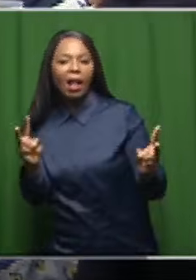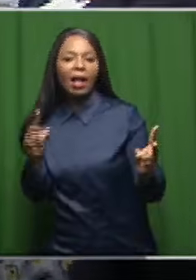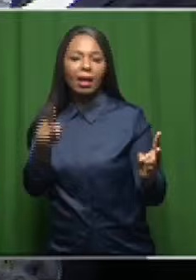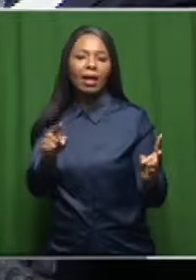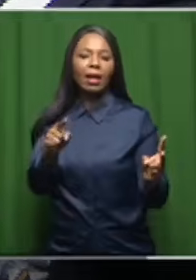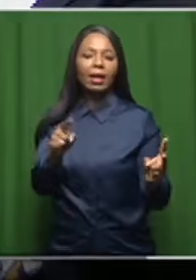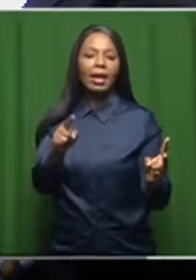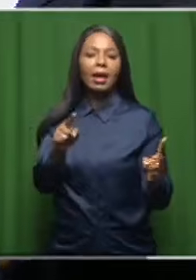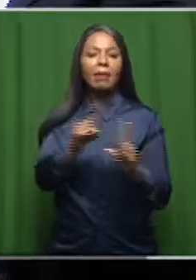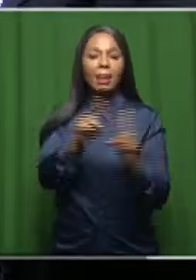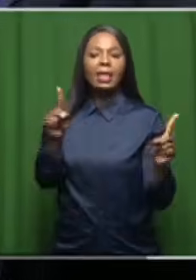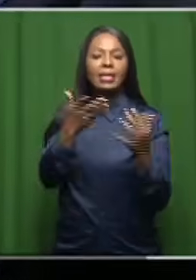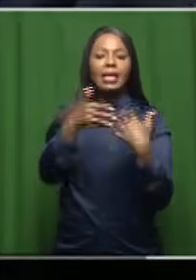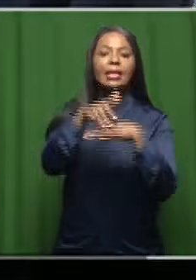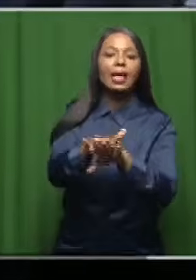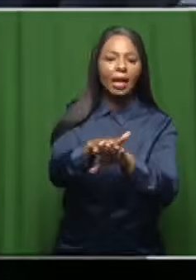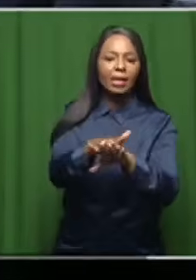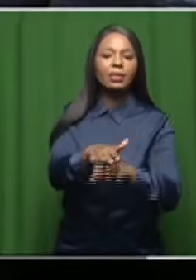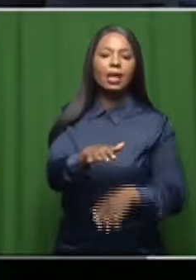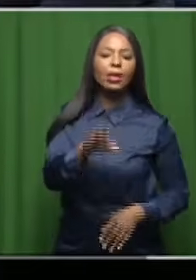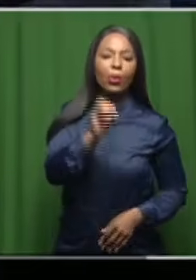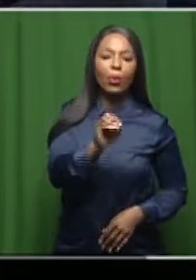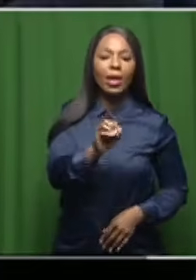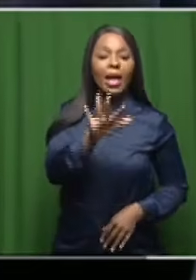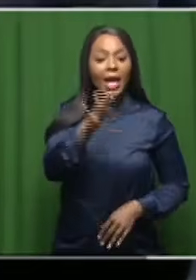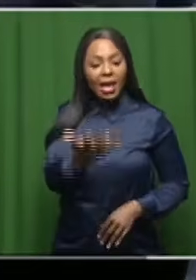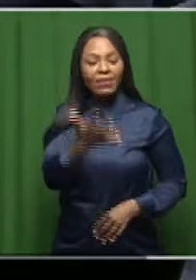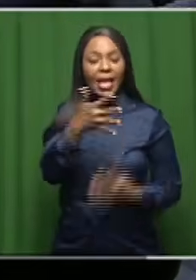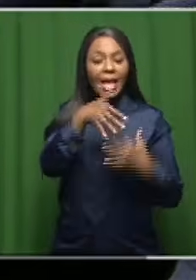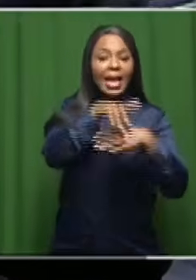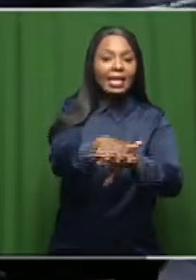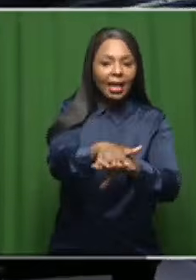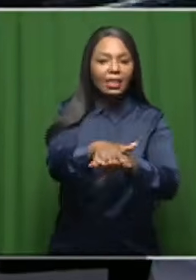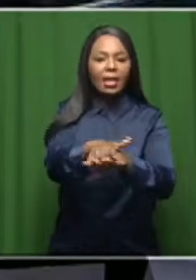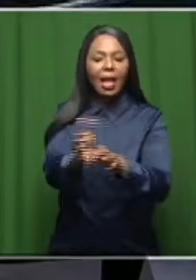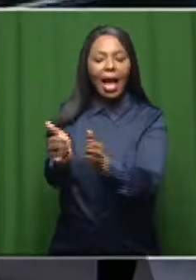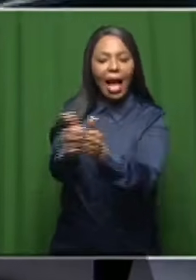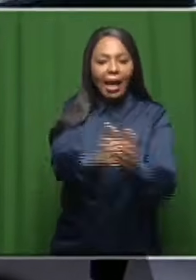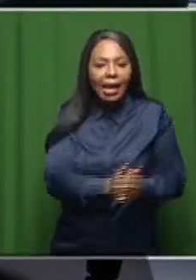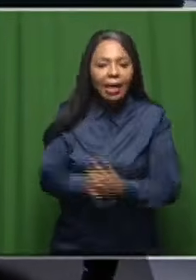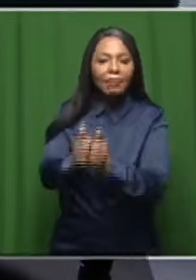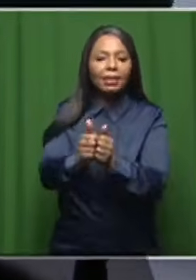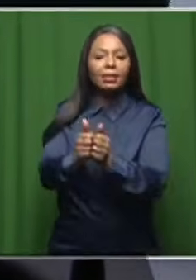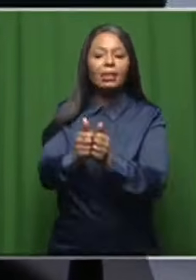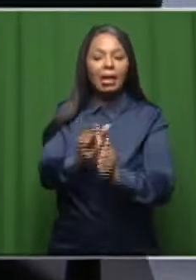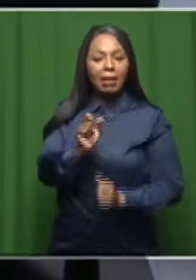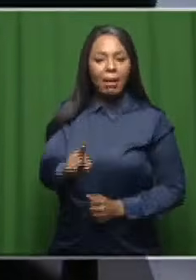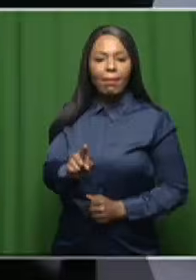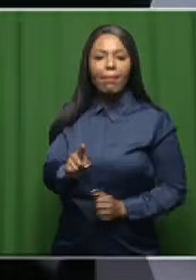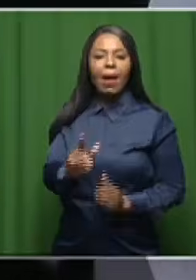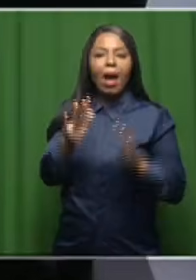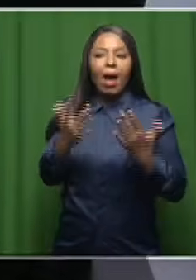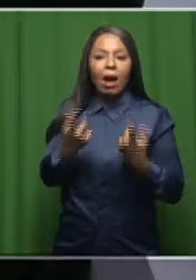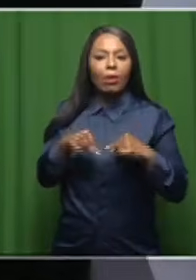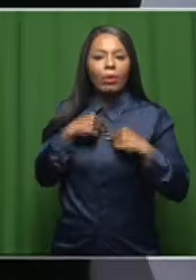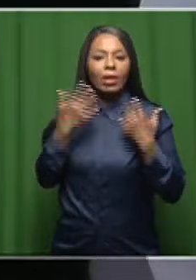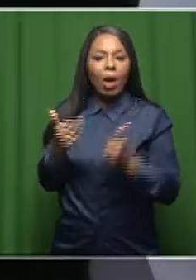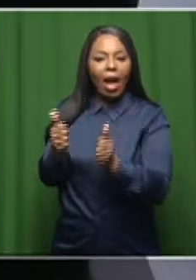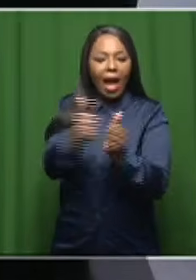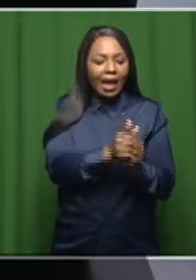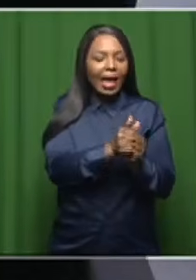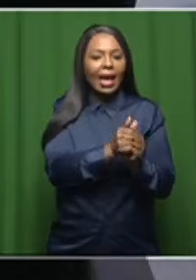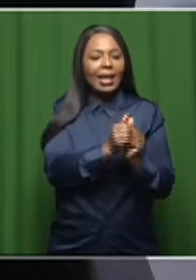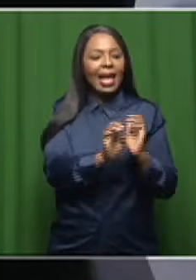integration. And with that integrative alignment at times, how do we then also align these